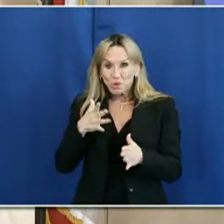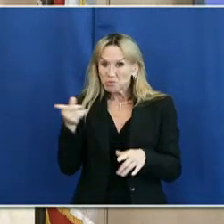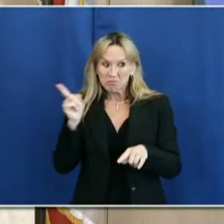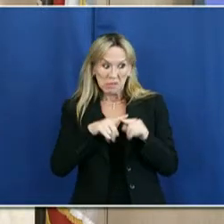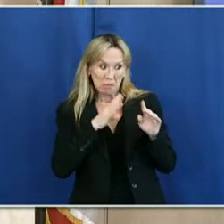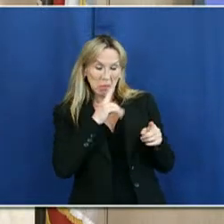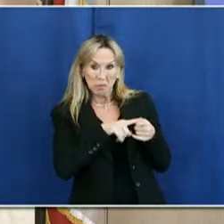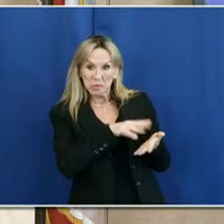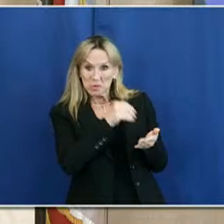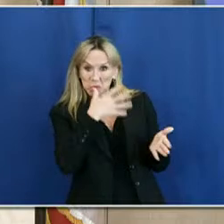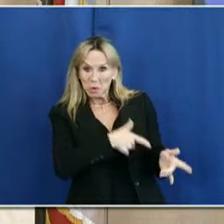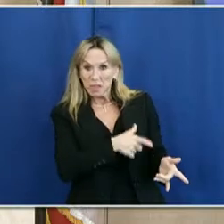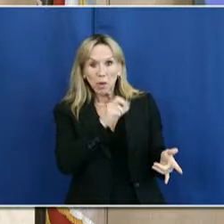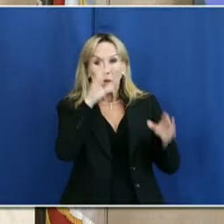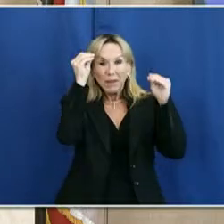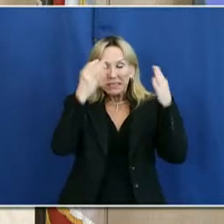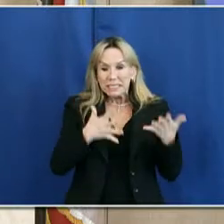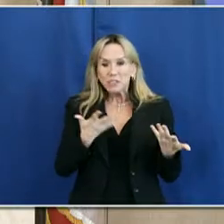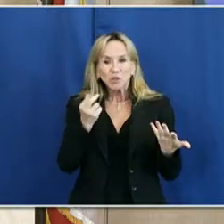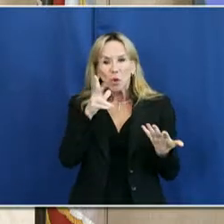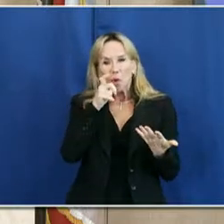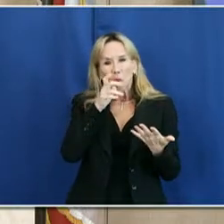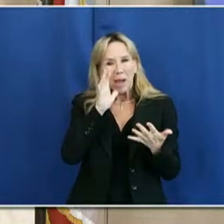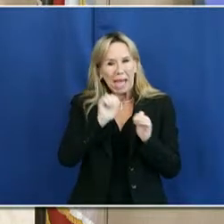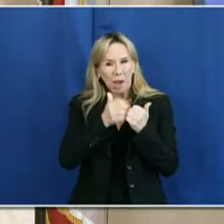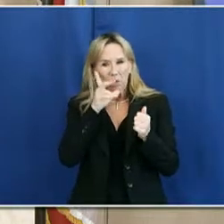it's teachers or students?